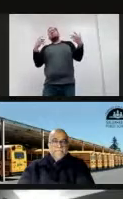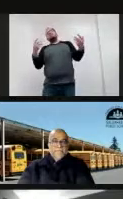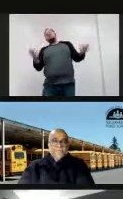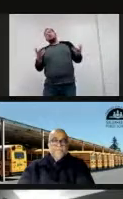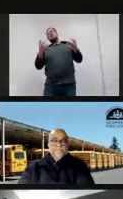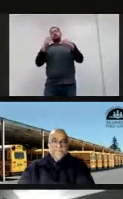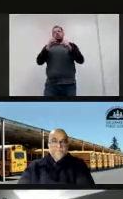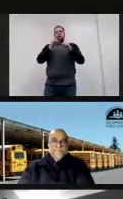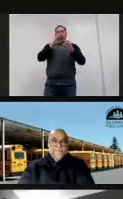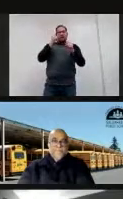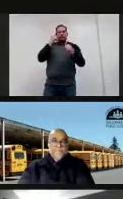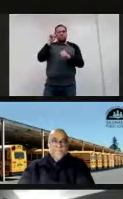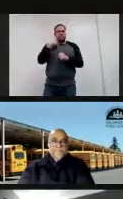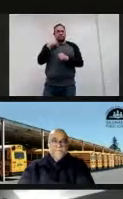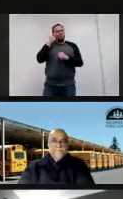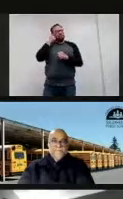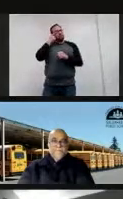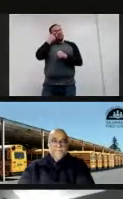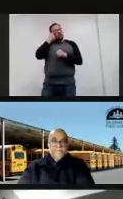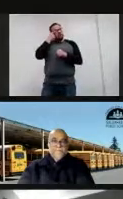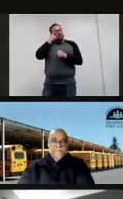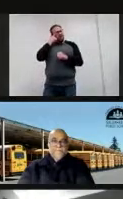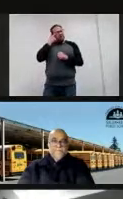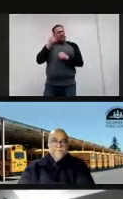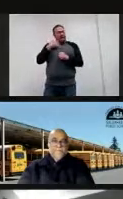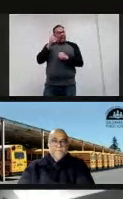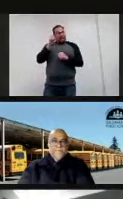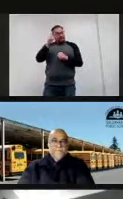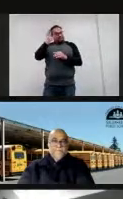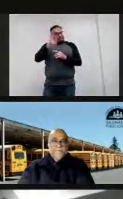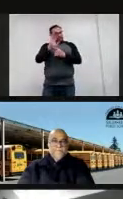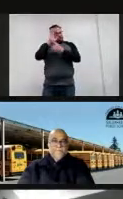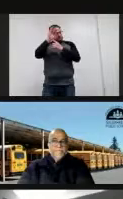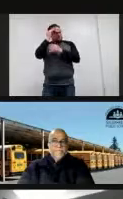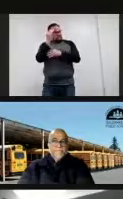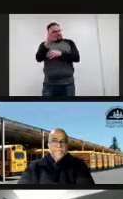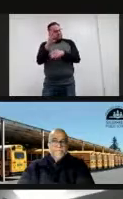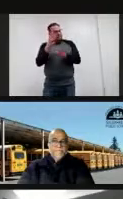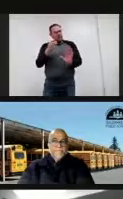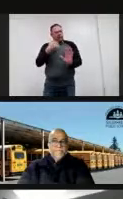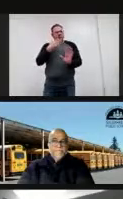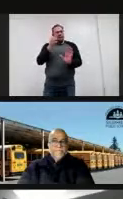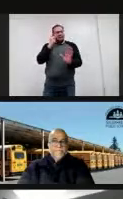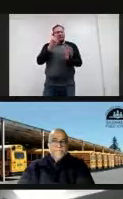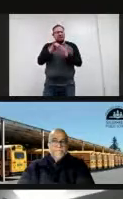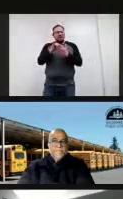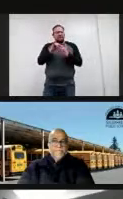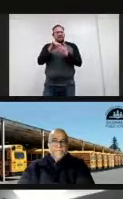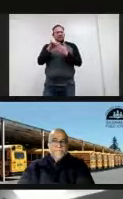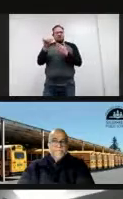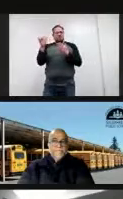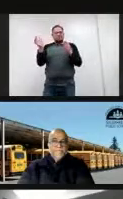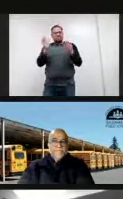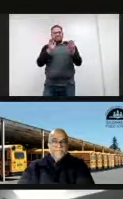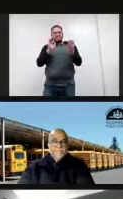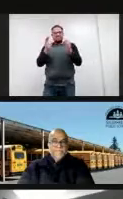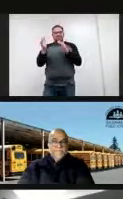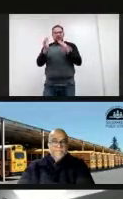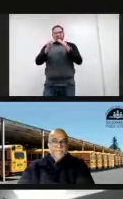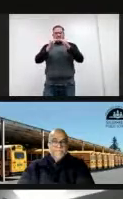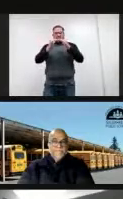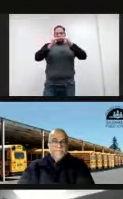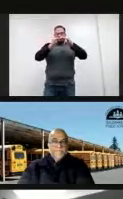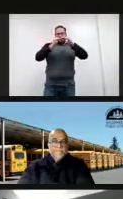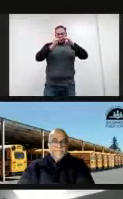to me. And so I have to raise that. I would love to see the range go slightly below what our current